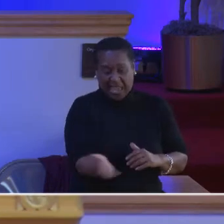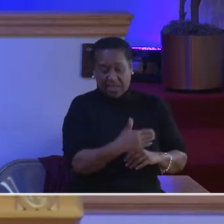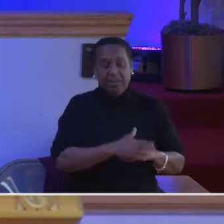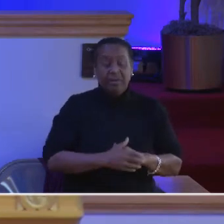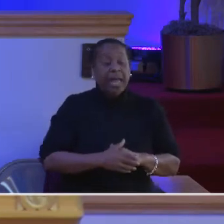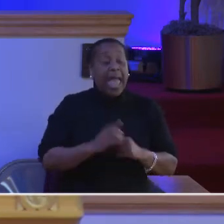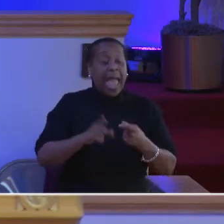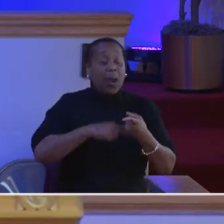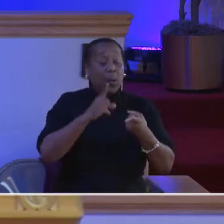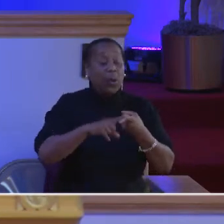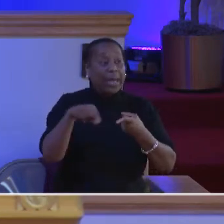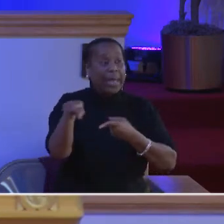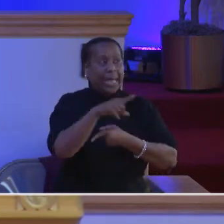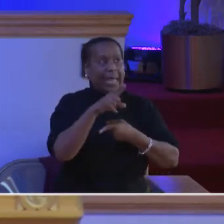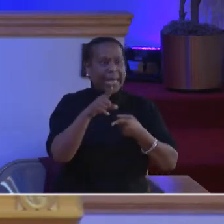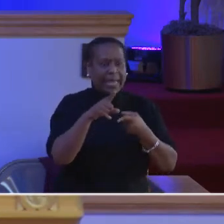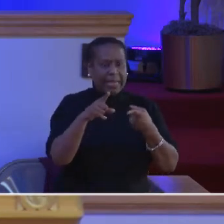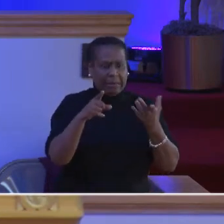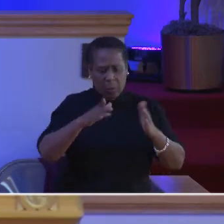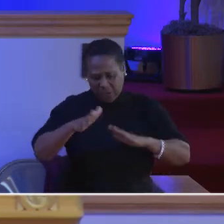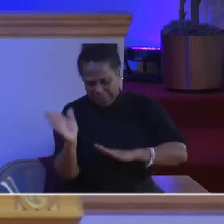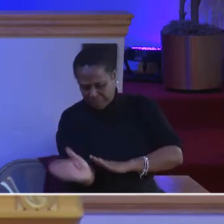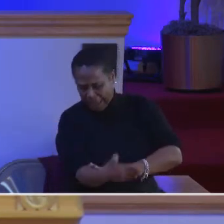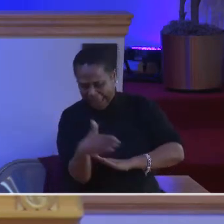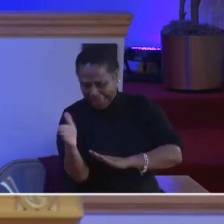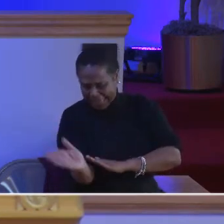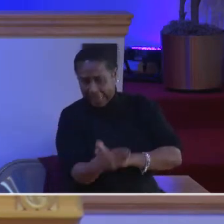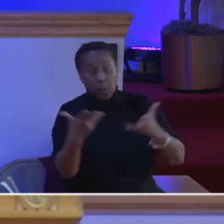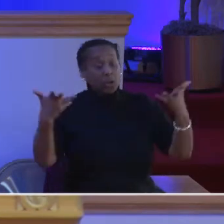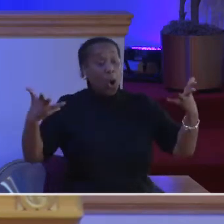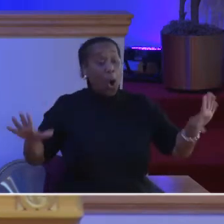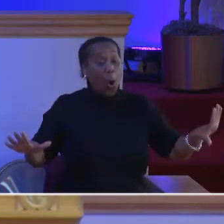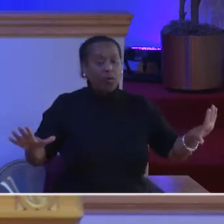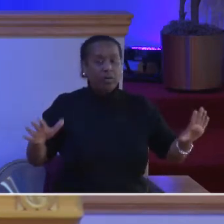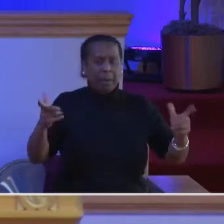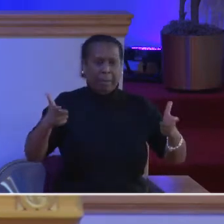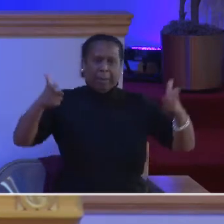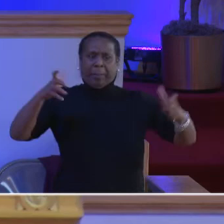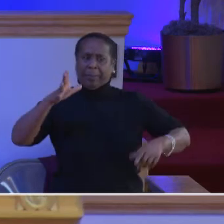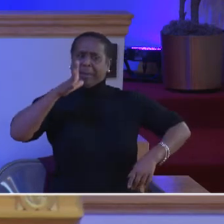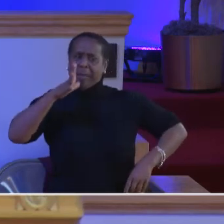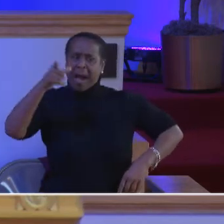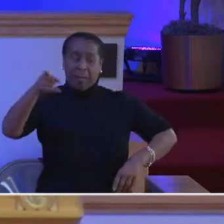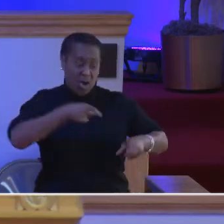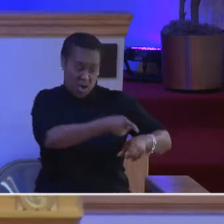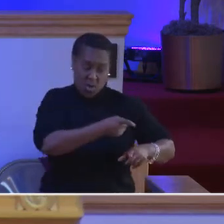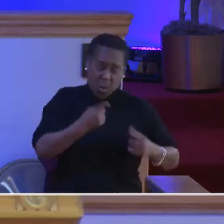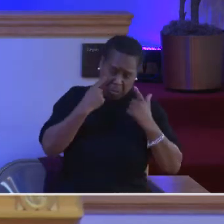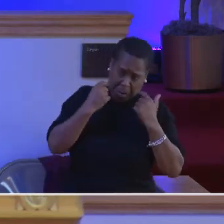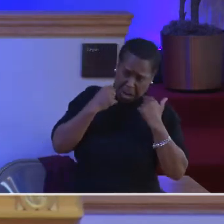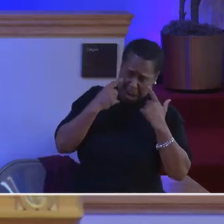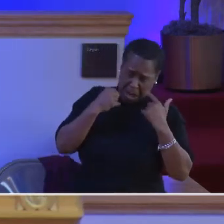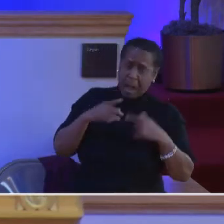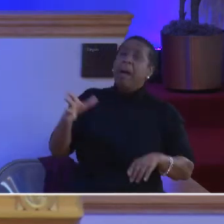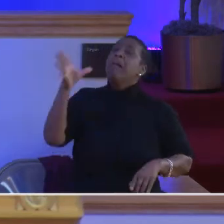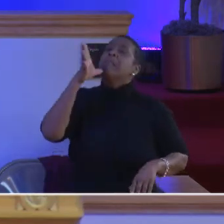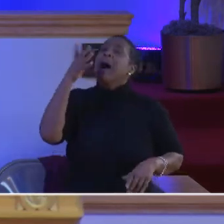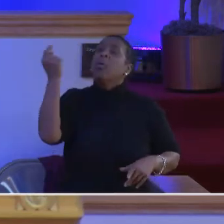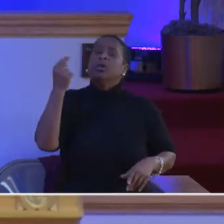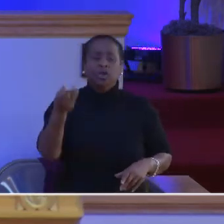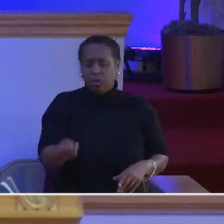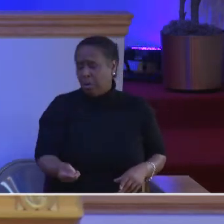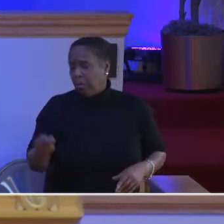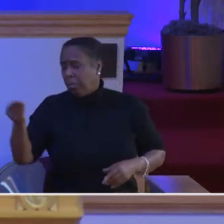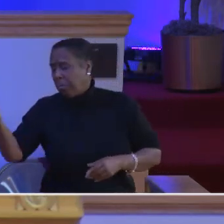And when the spanking was over, Big Mama, while you were crying, would put the switch down. And